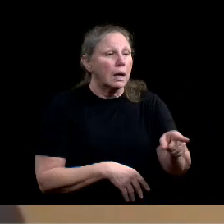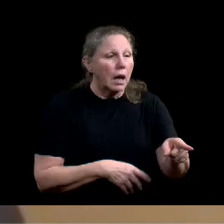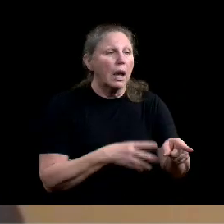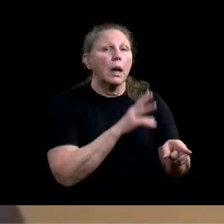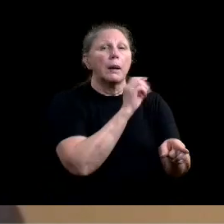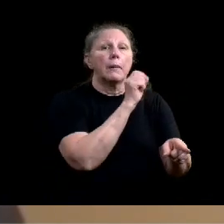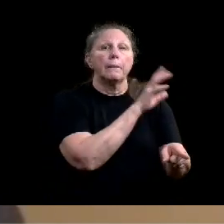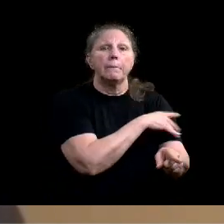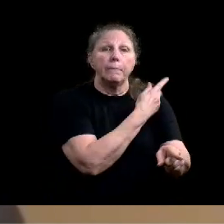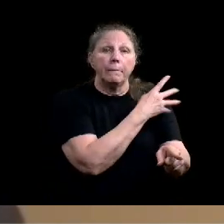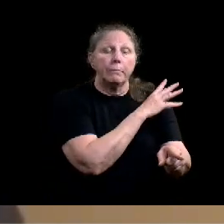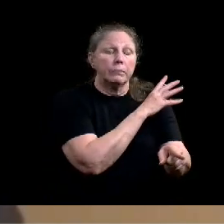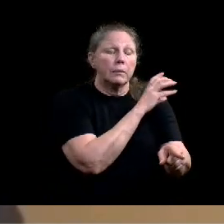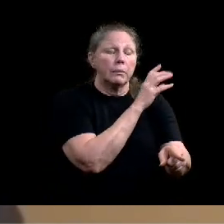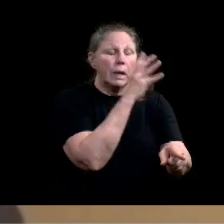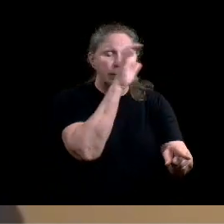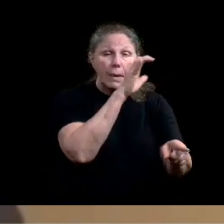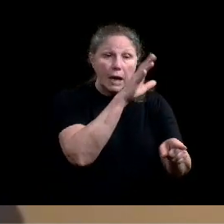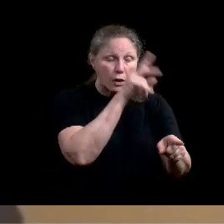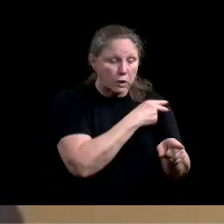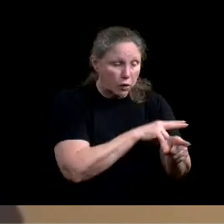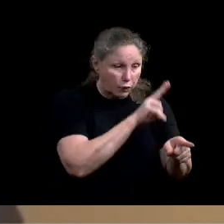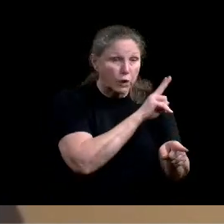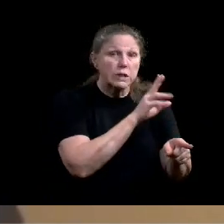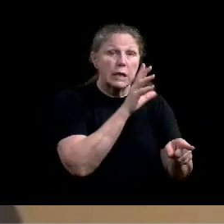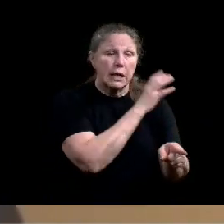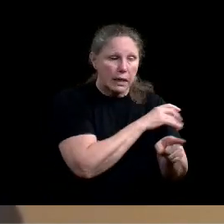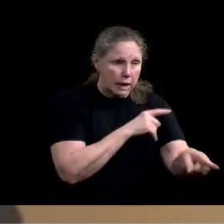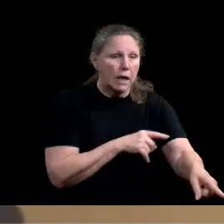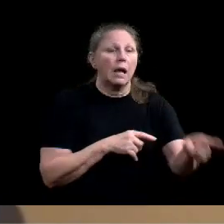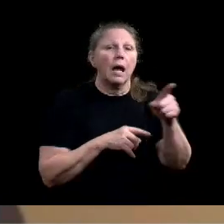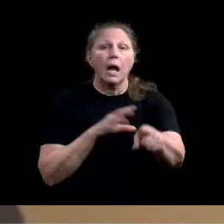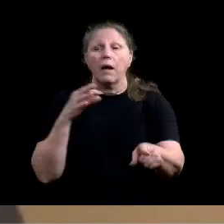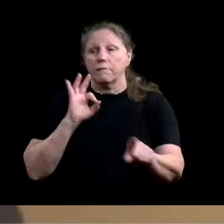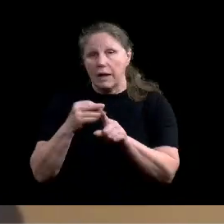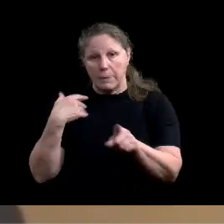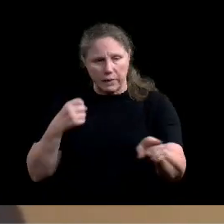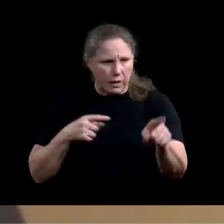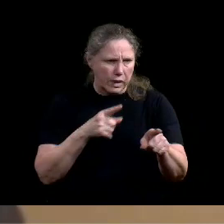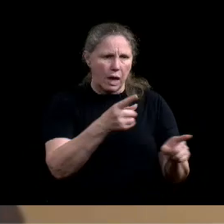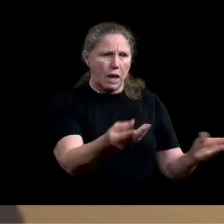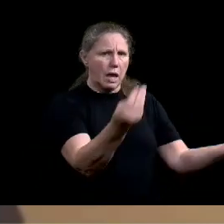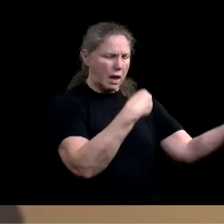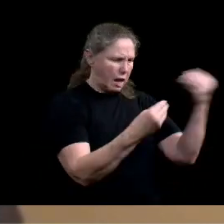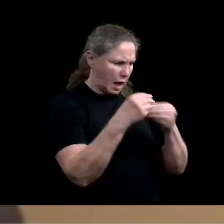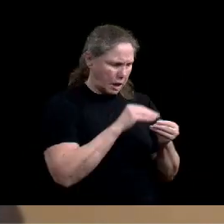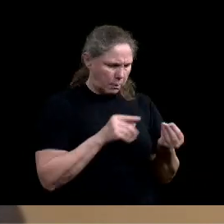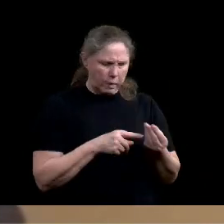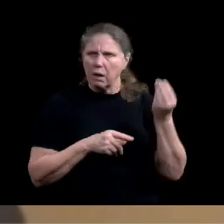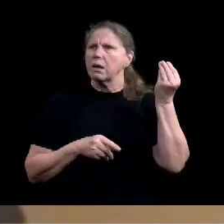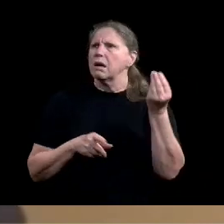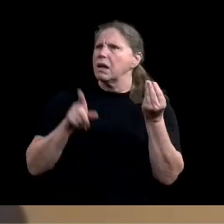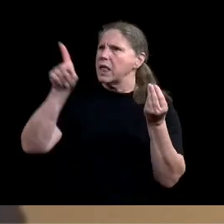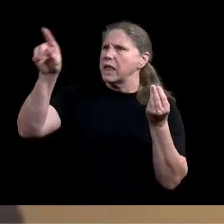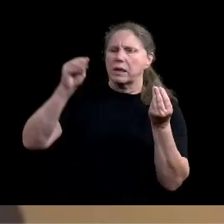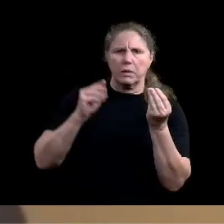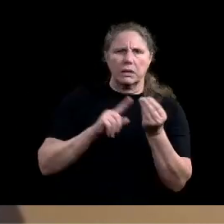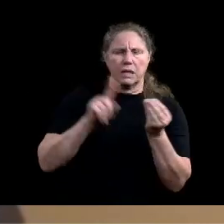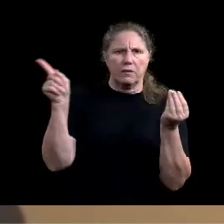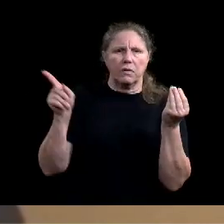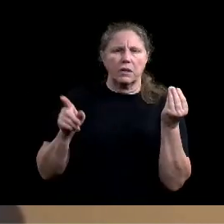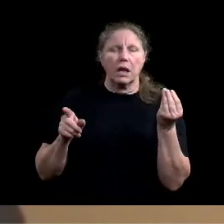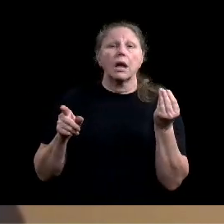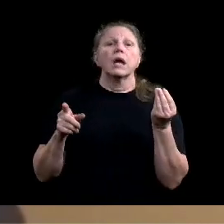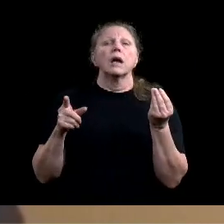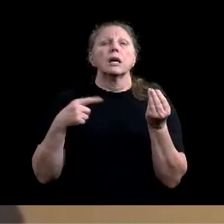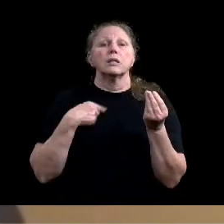able to get all those entities to report to our local hot rack, which is the Regional Advisory Committee. And then we are now getting